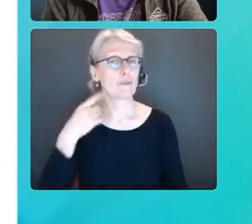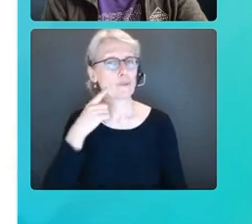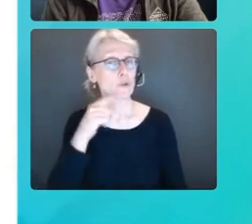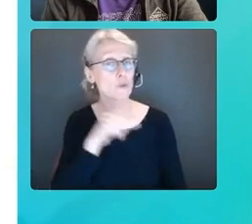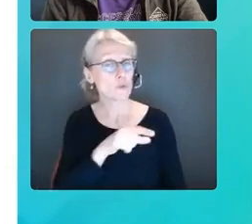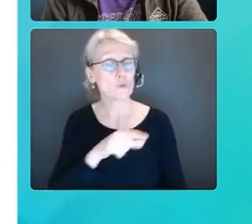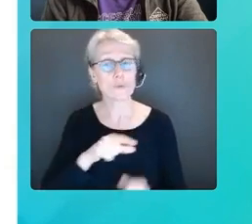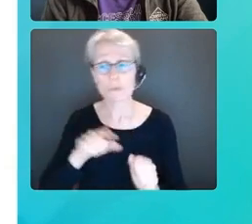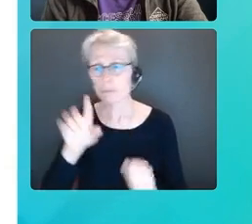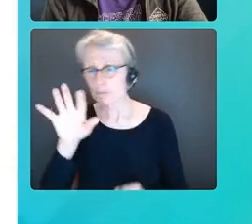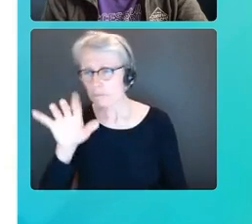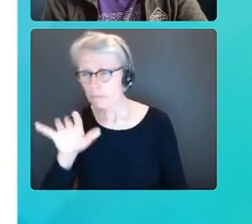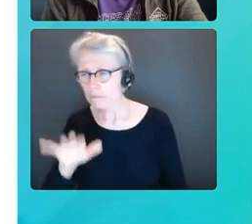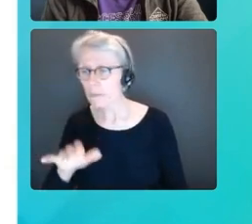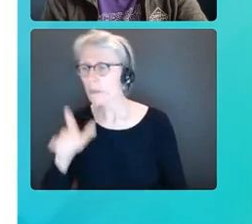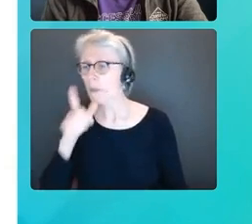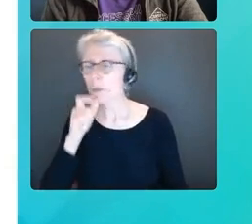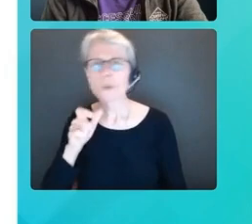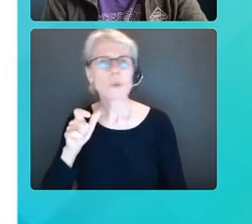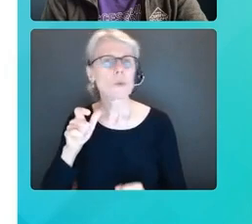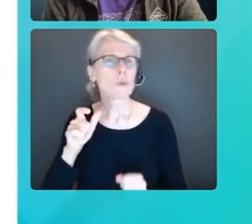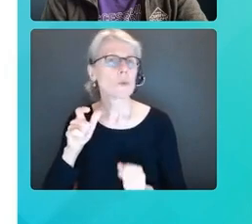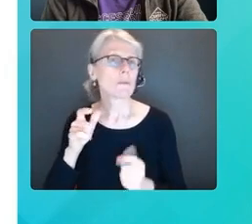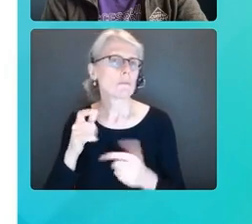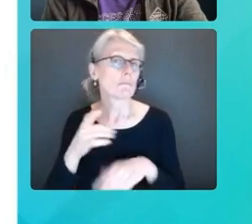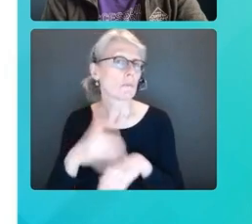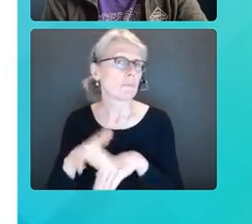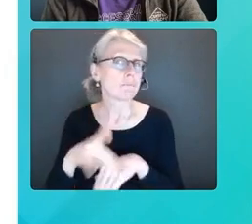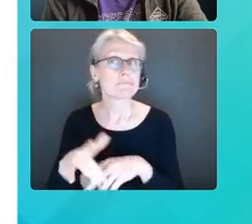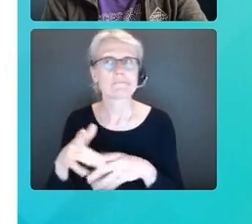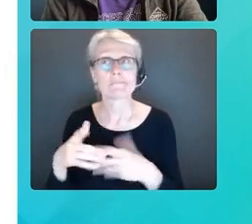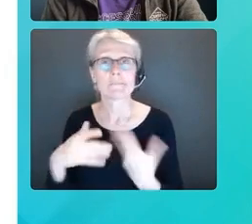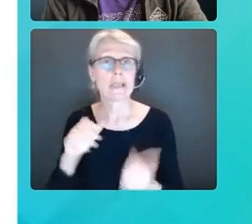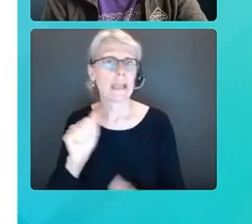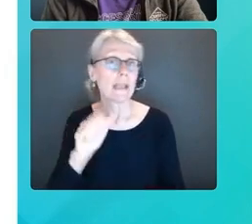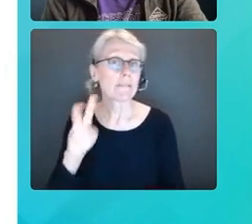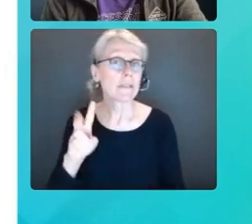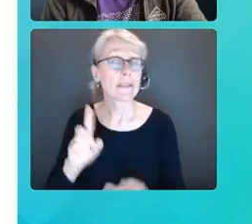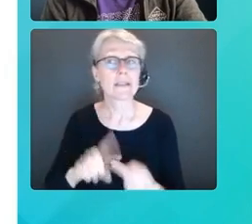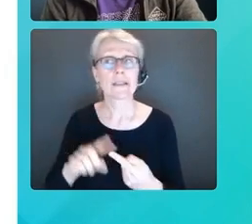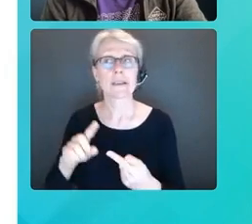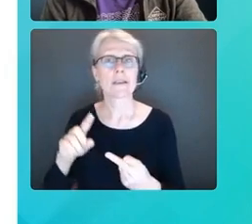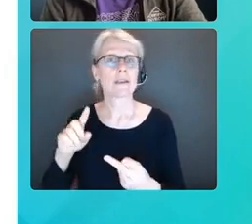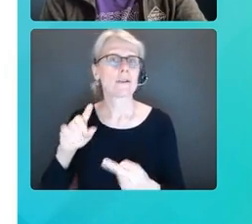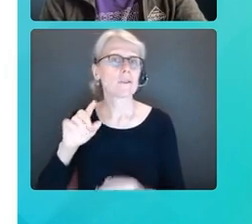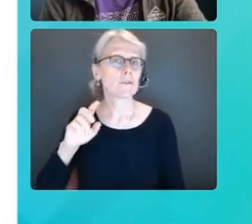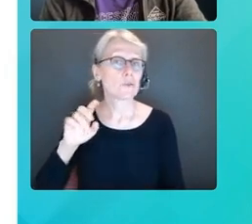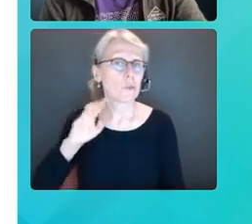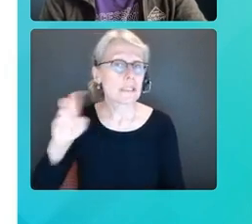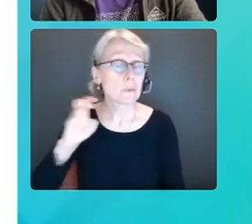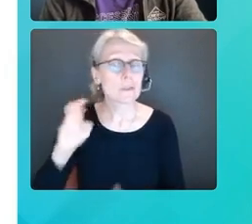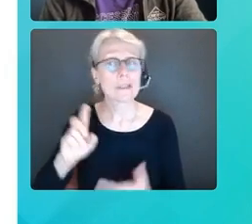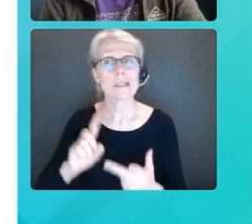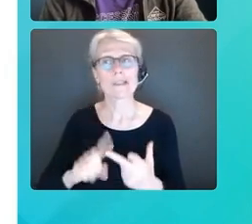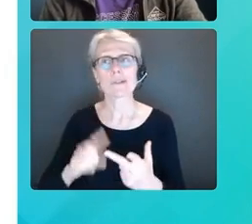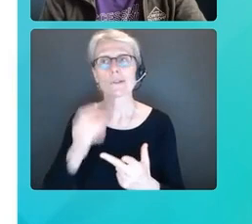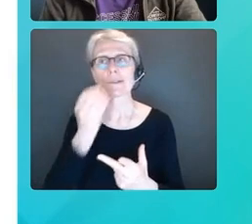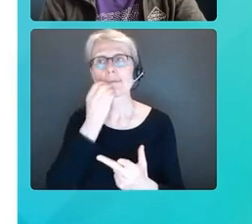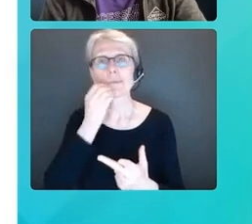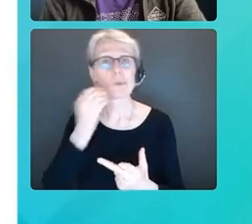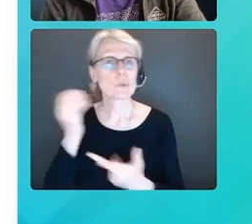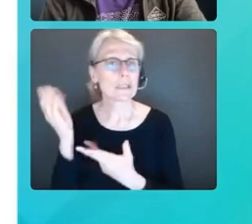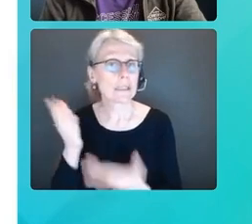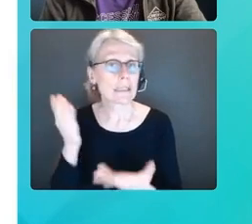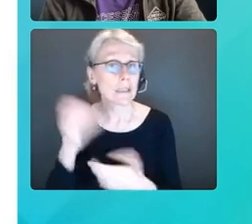through and find those vendors, whether it's someone like an AV company, a ground transportation, or a catering company. And so, as we're going through